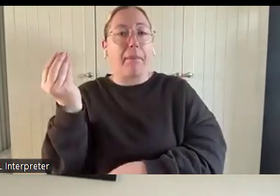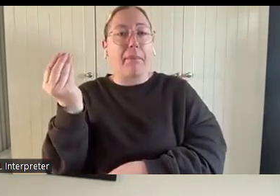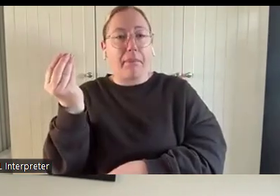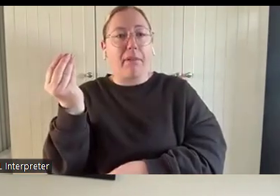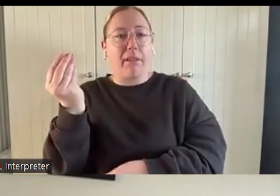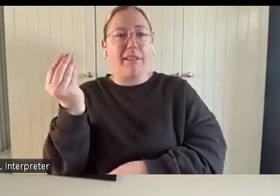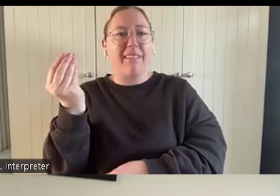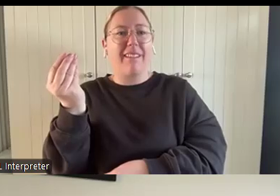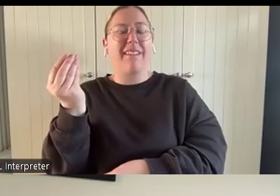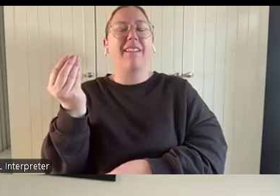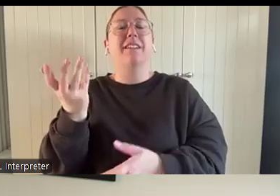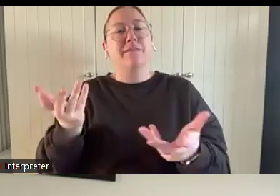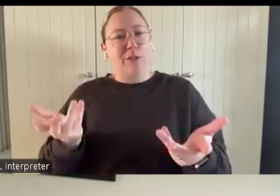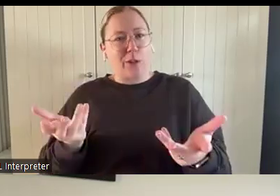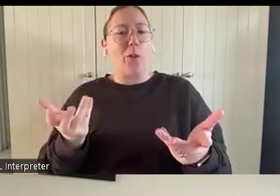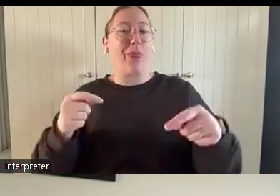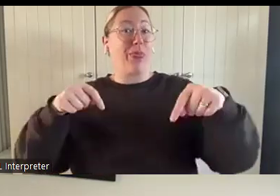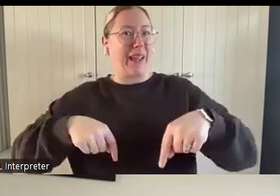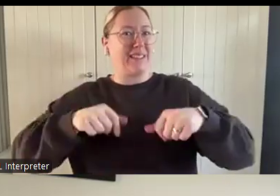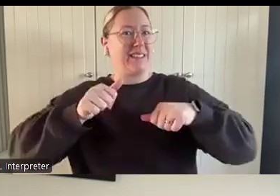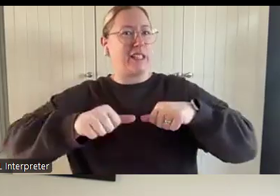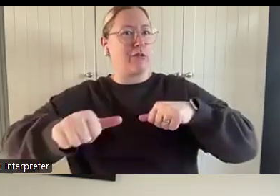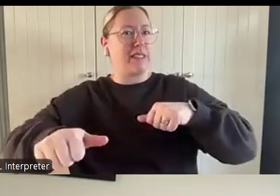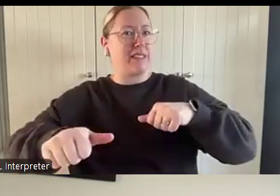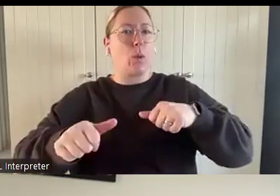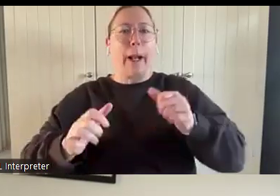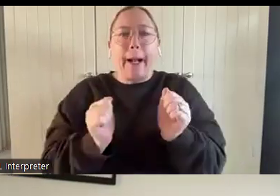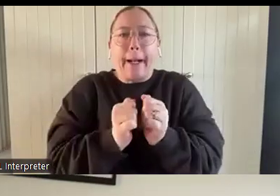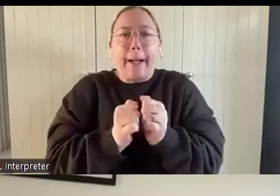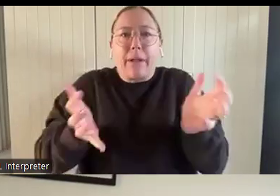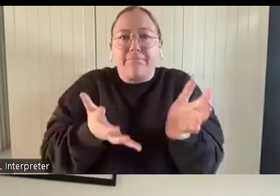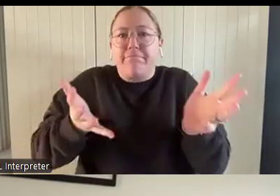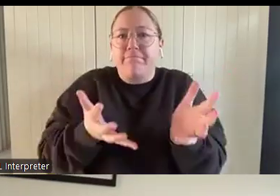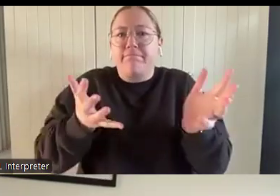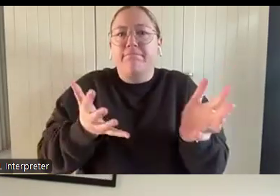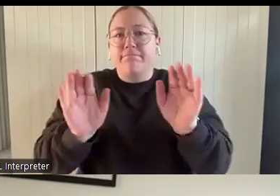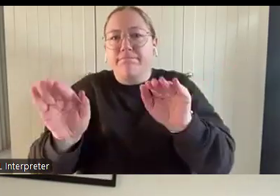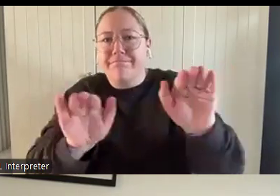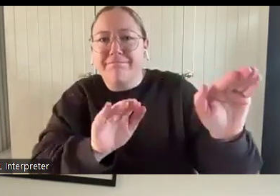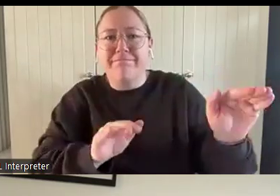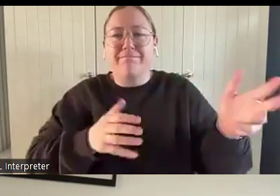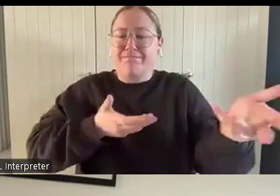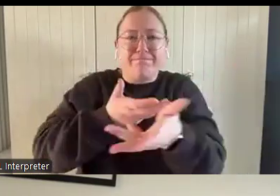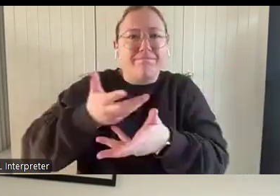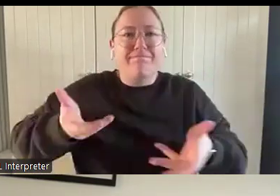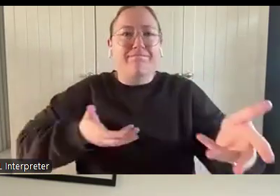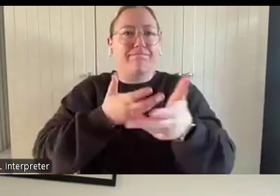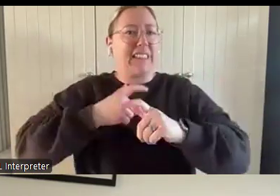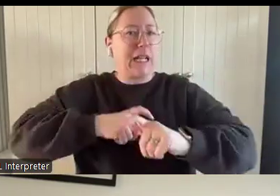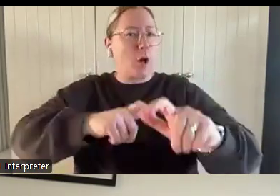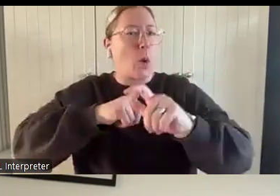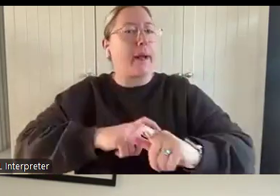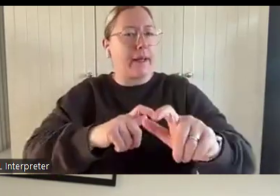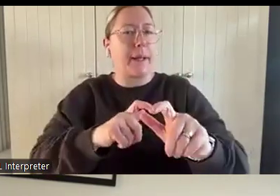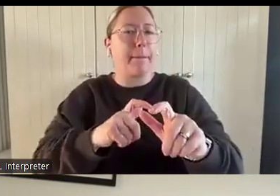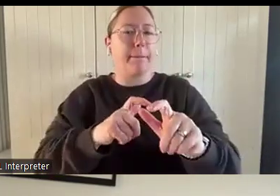from the launch day. So this series is really here to keep the momentum going, keep the discussion going, and help to bring the narrative to